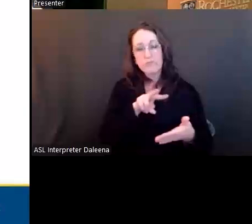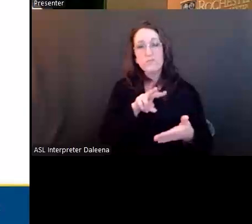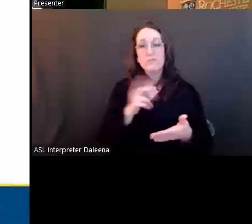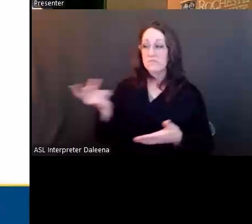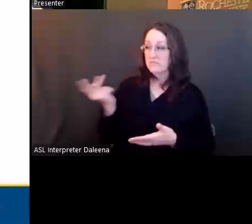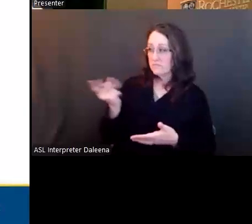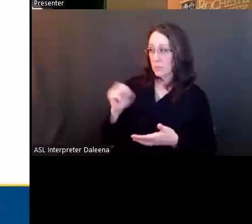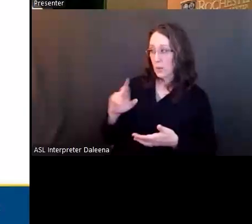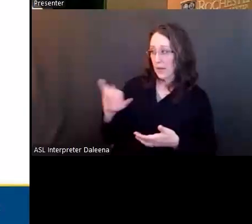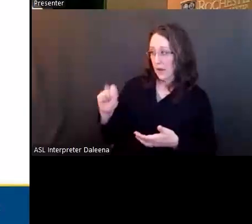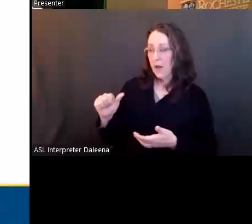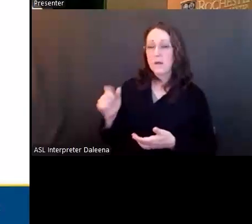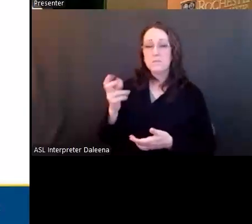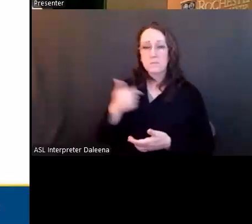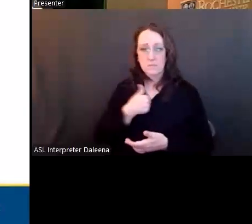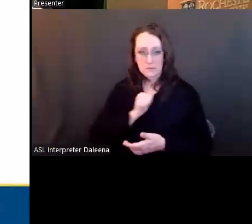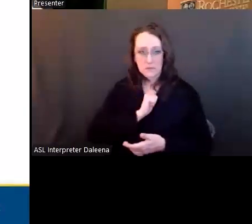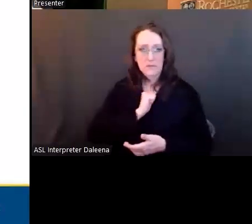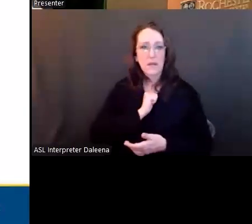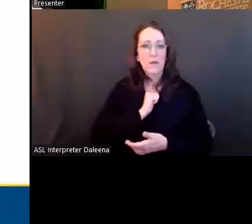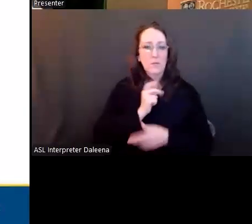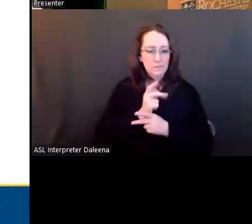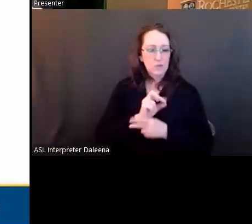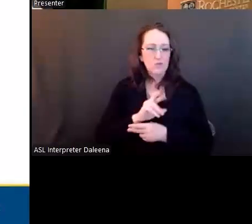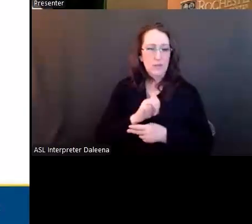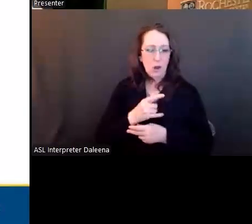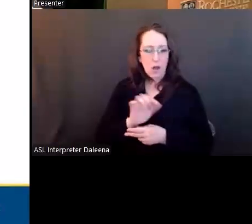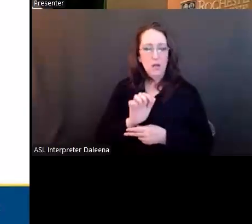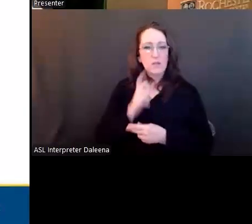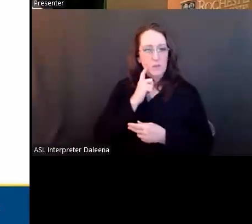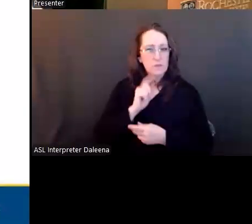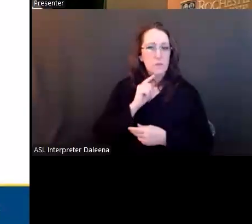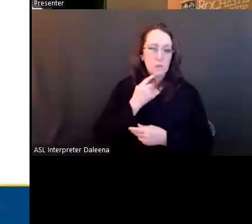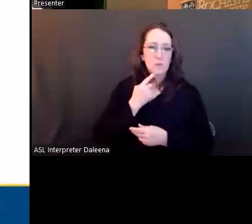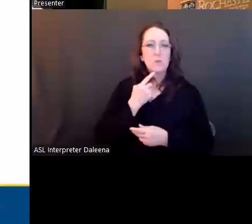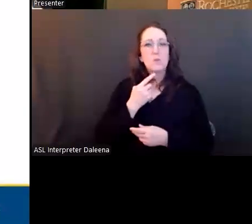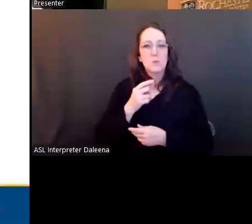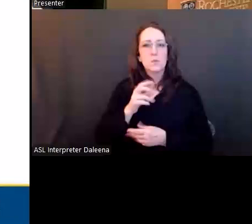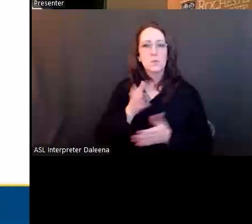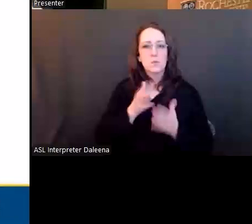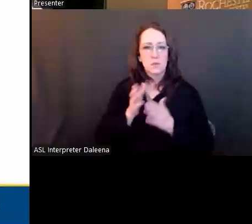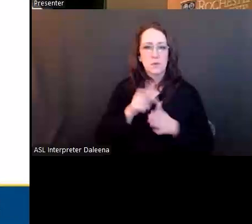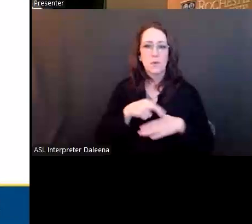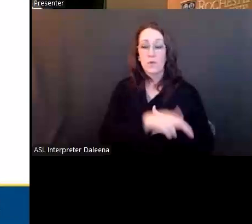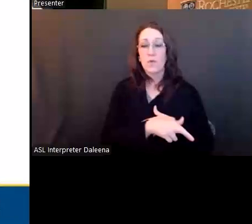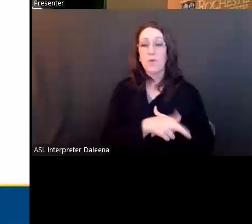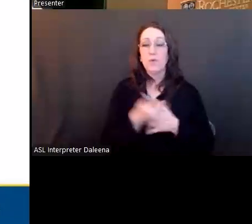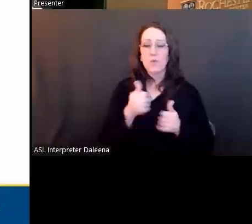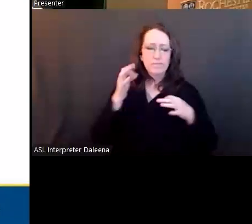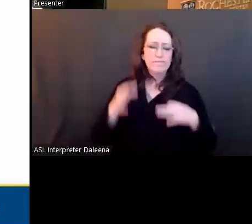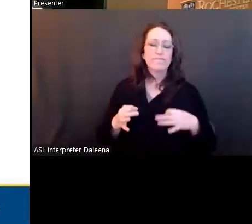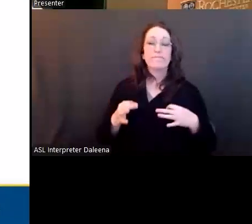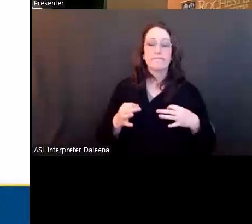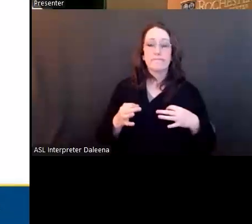be managing the triage from those acute service referrals and trying to make a